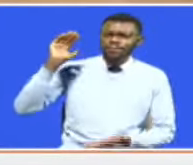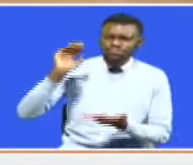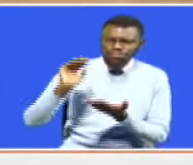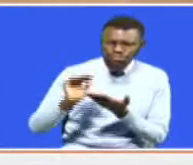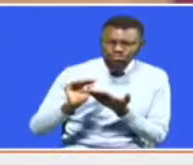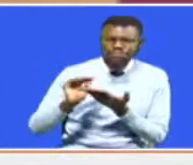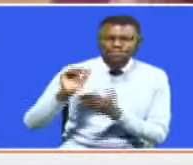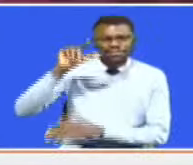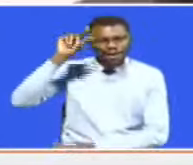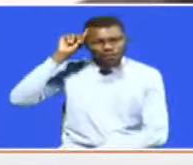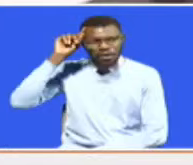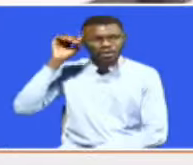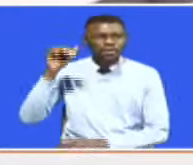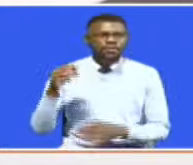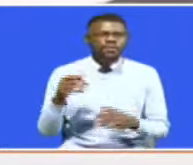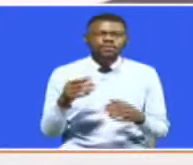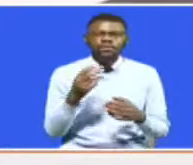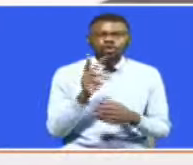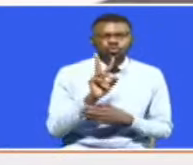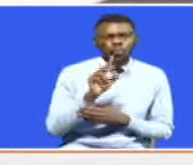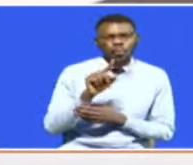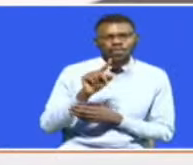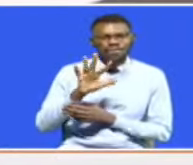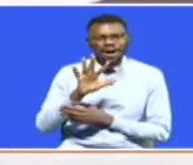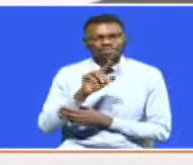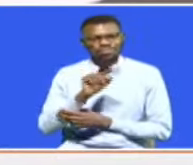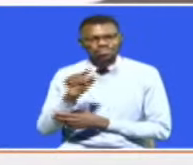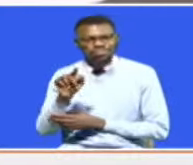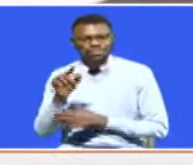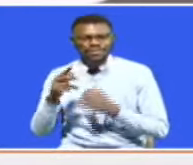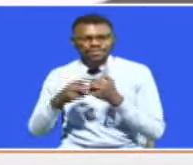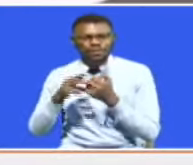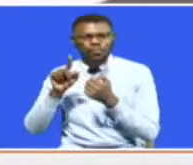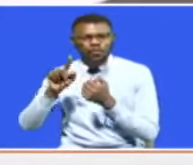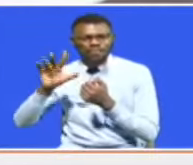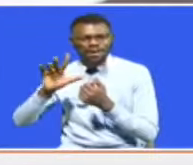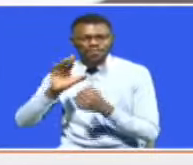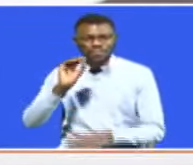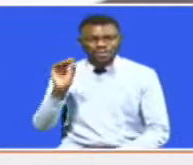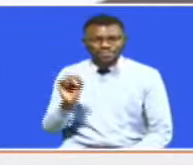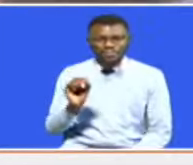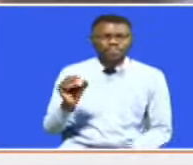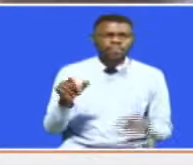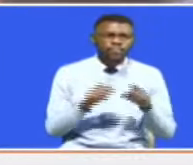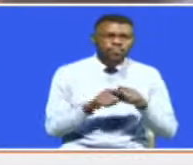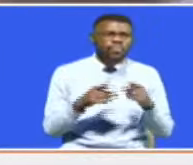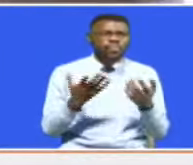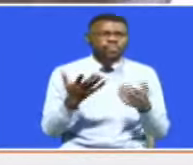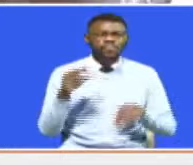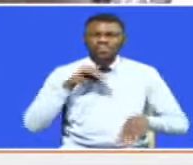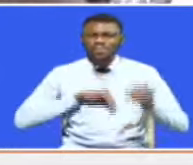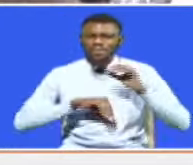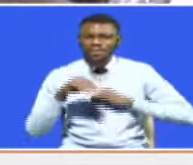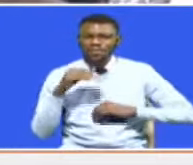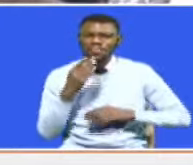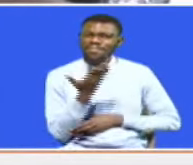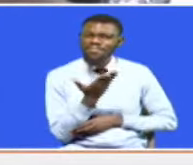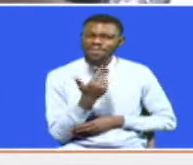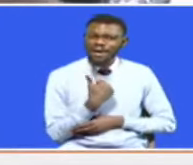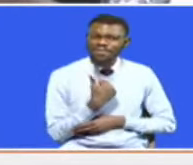within the government threshold of between 2.5 and 7.5%. This follows the runaway inflation witnessed